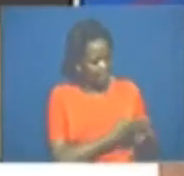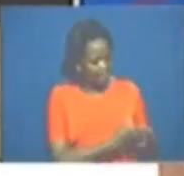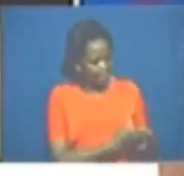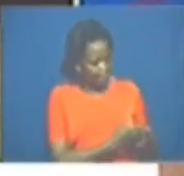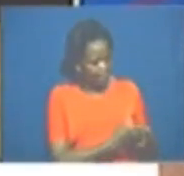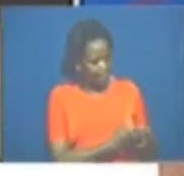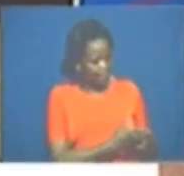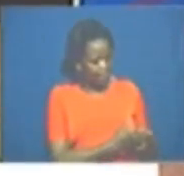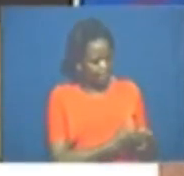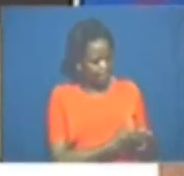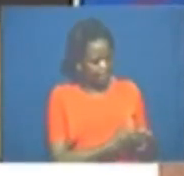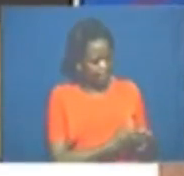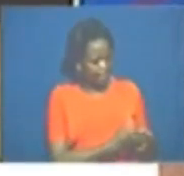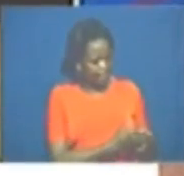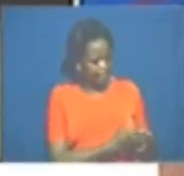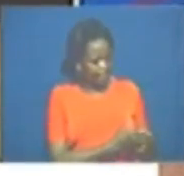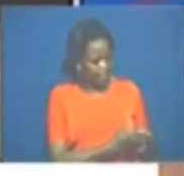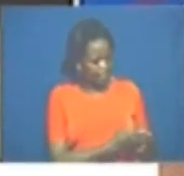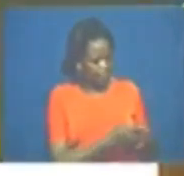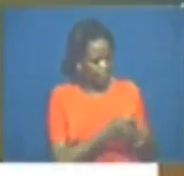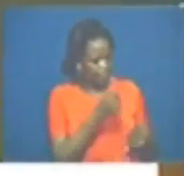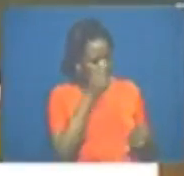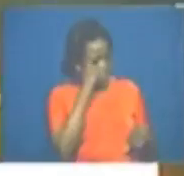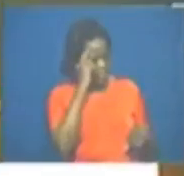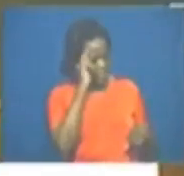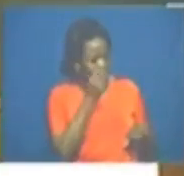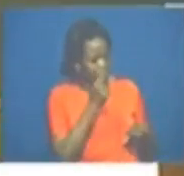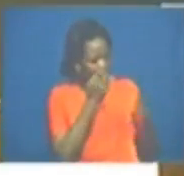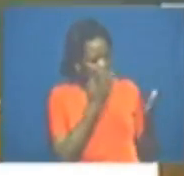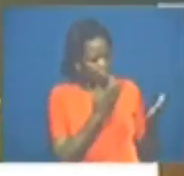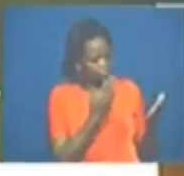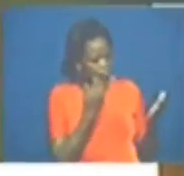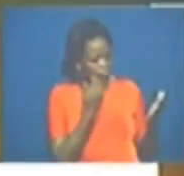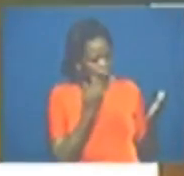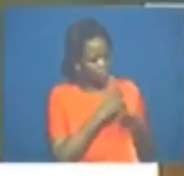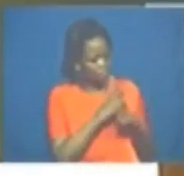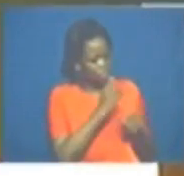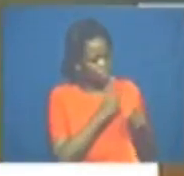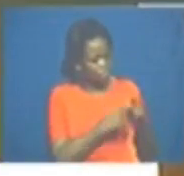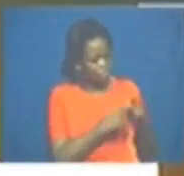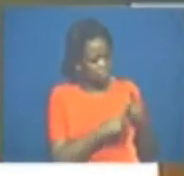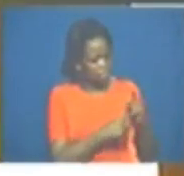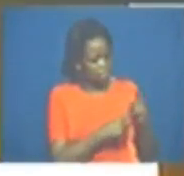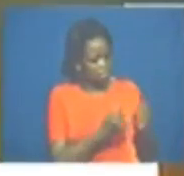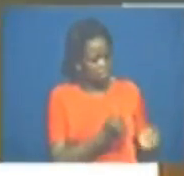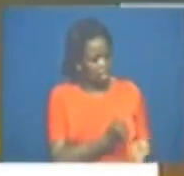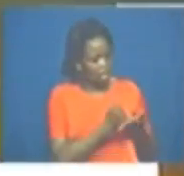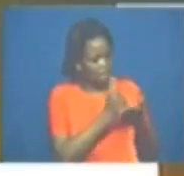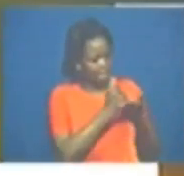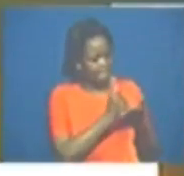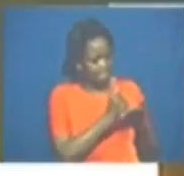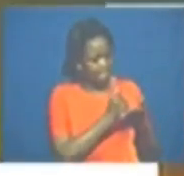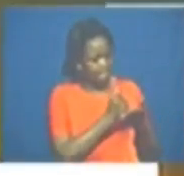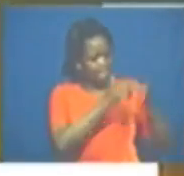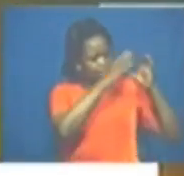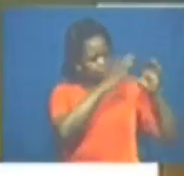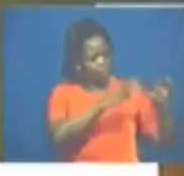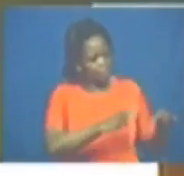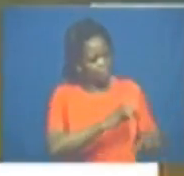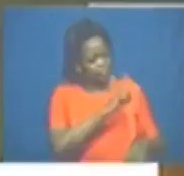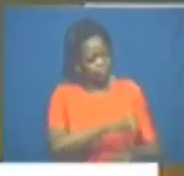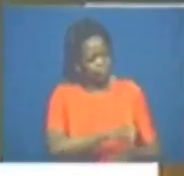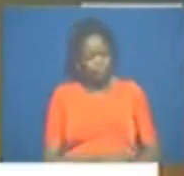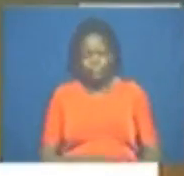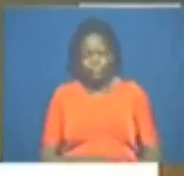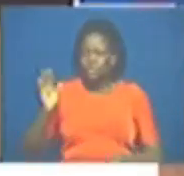sentence, where do you see Kenya in 20 years with the assistance of devolution? Very good